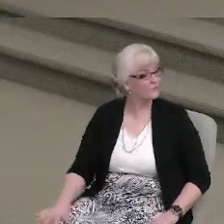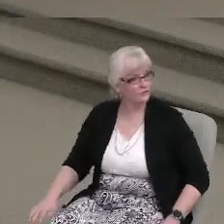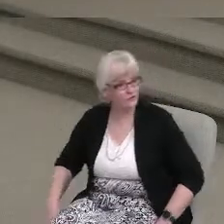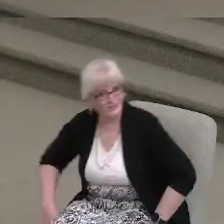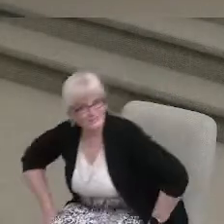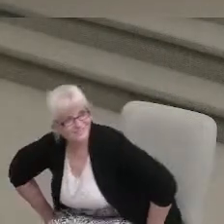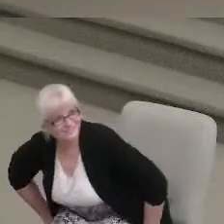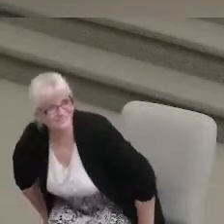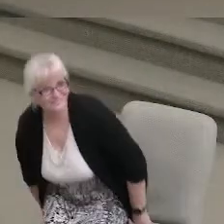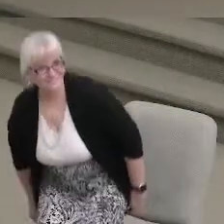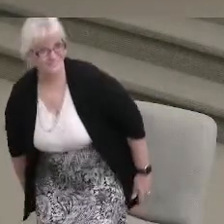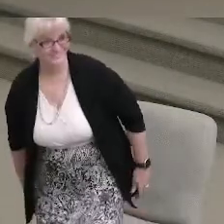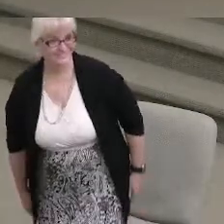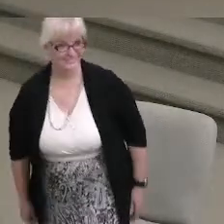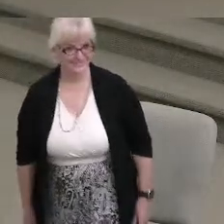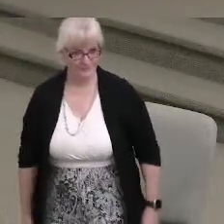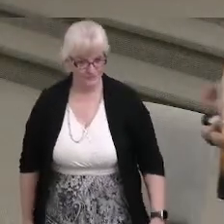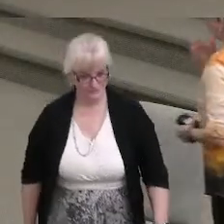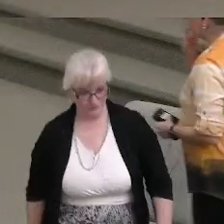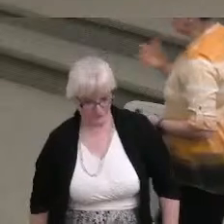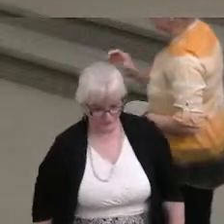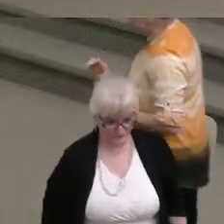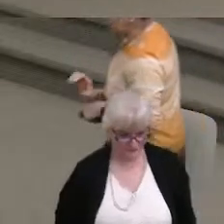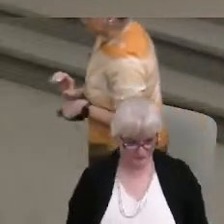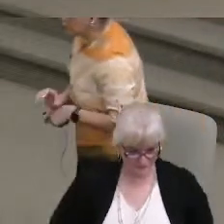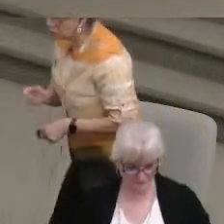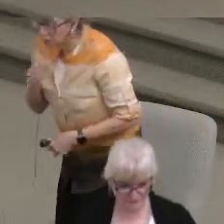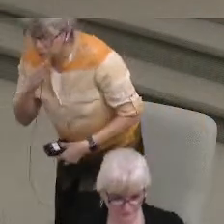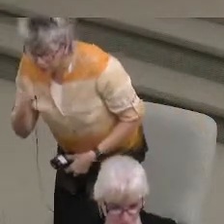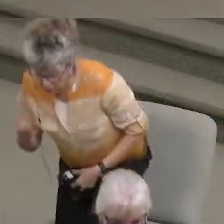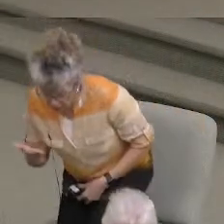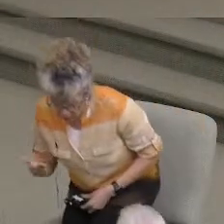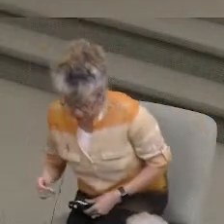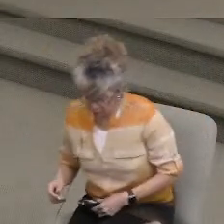Amen. Thank you, church, for being here. I